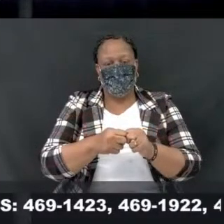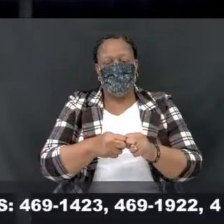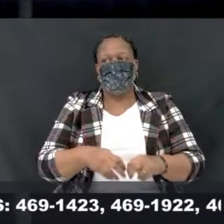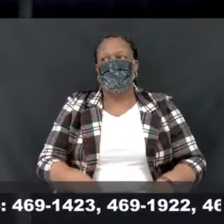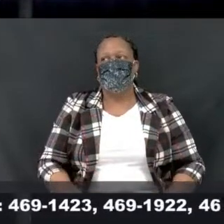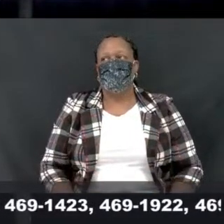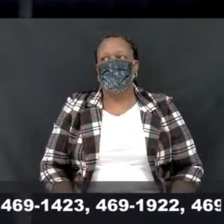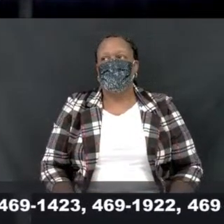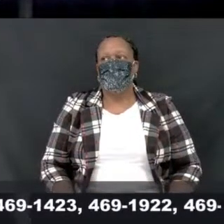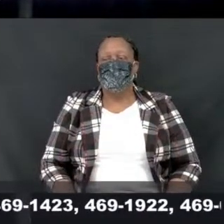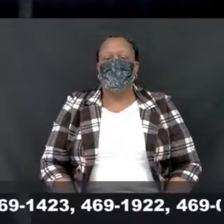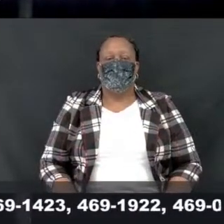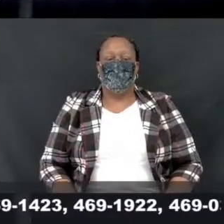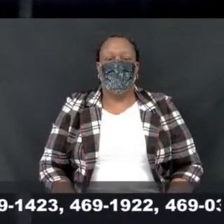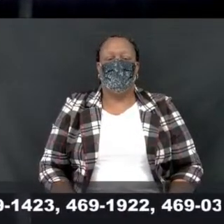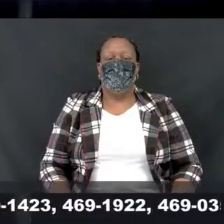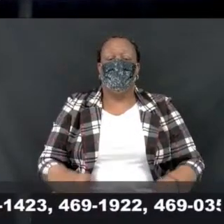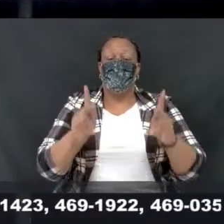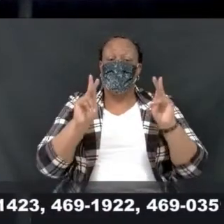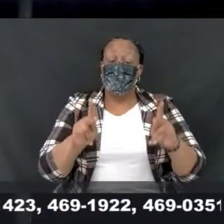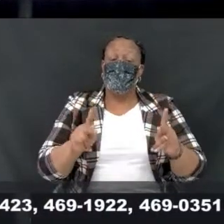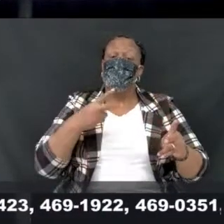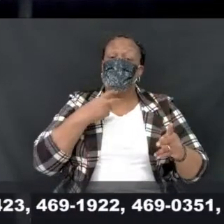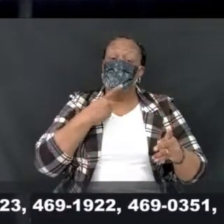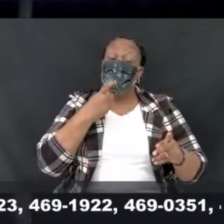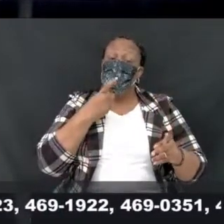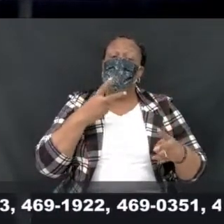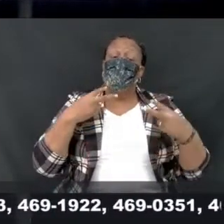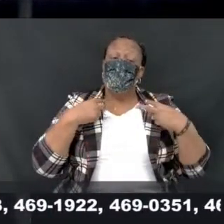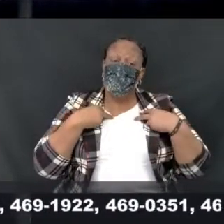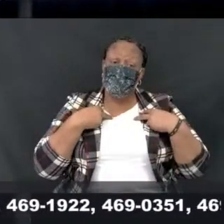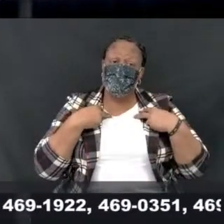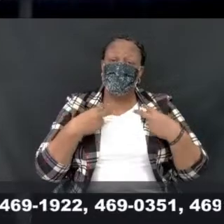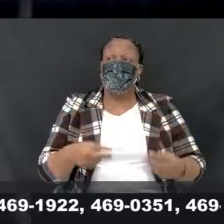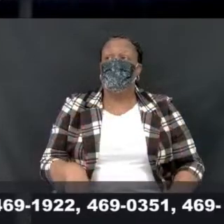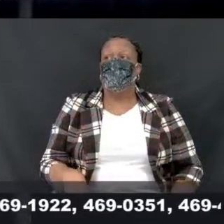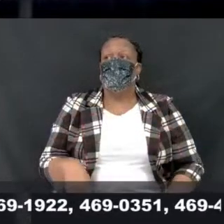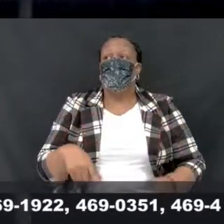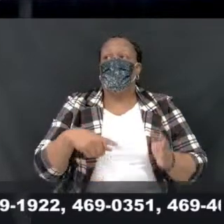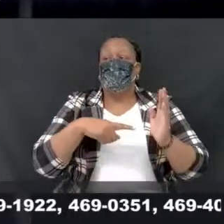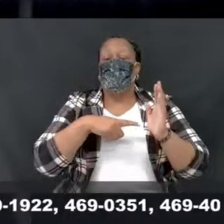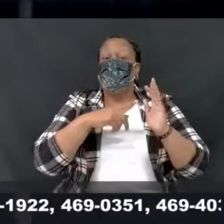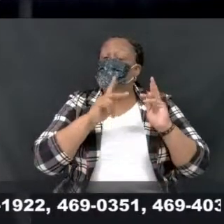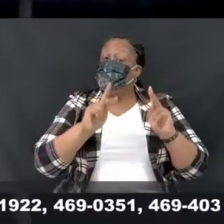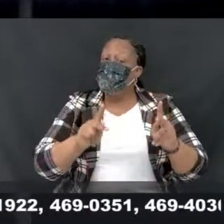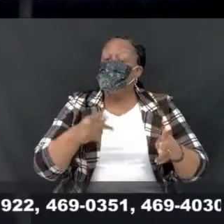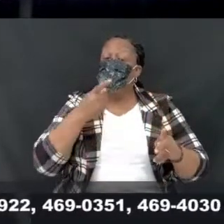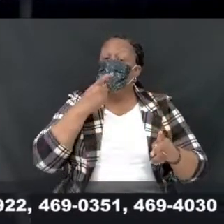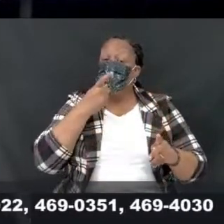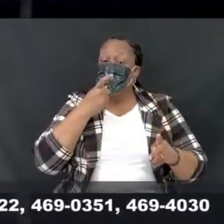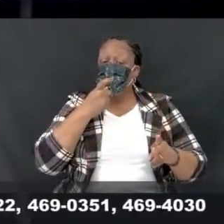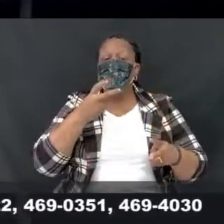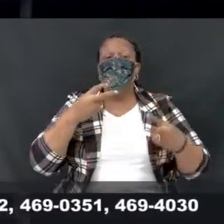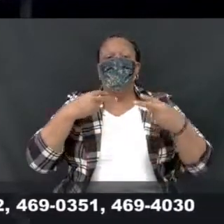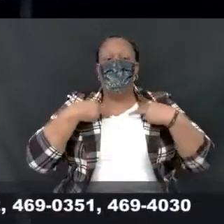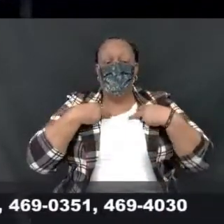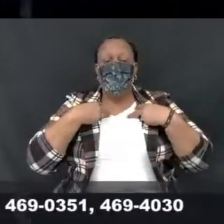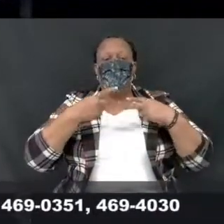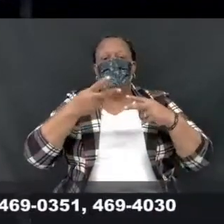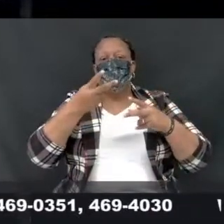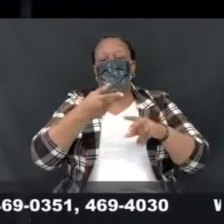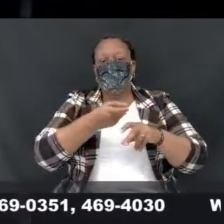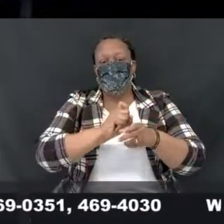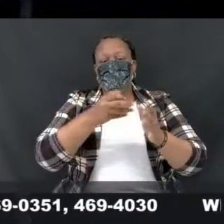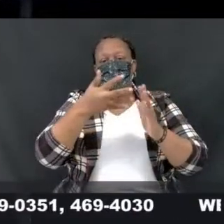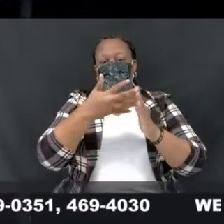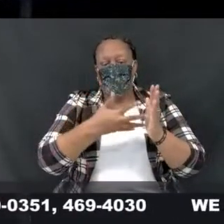Remember that the positive cases reported reflect the laboratory confirmed cases. A report of